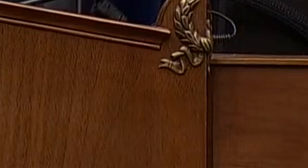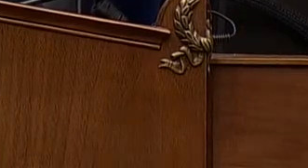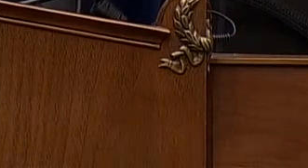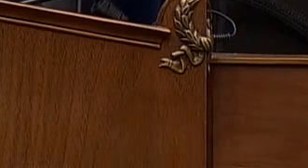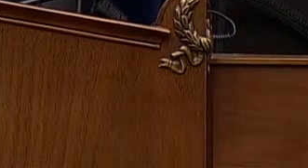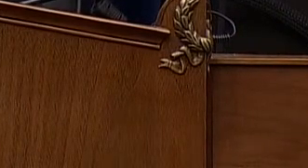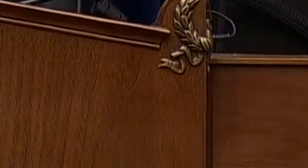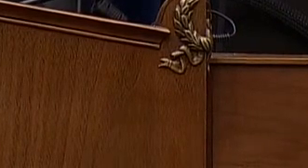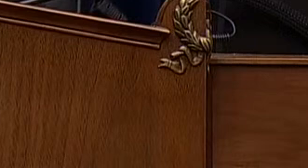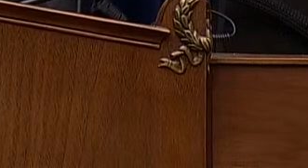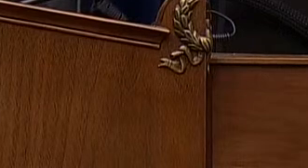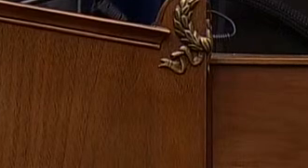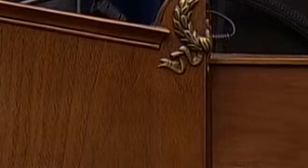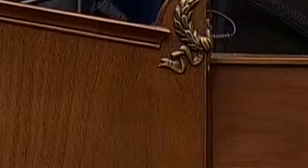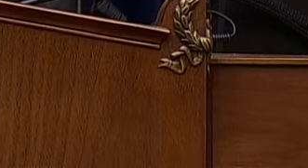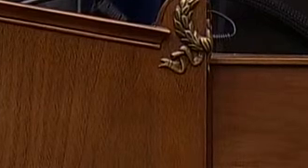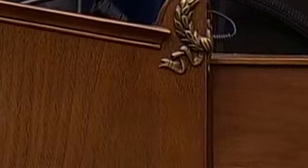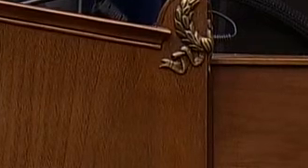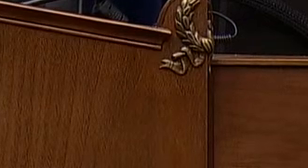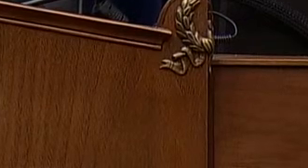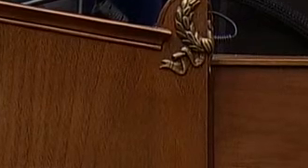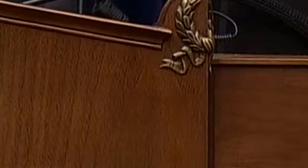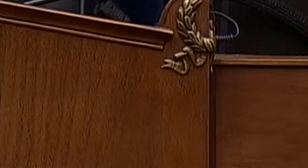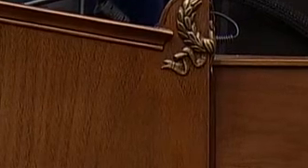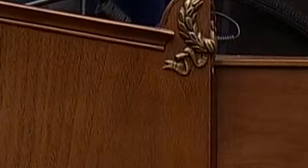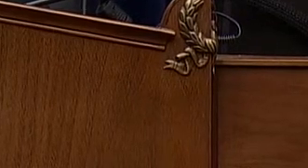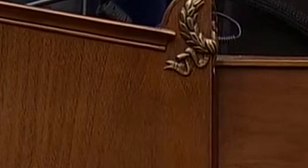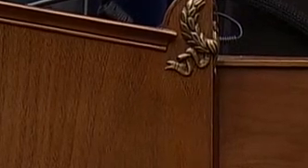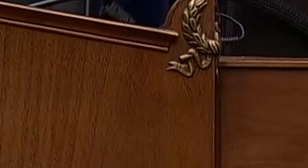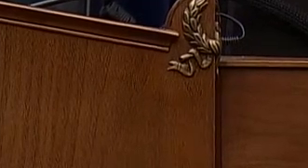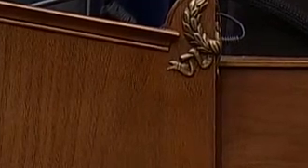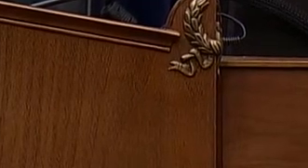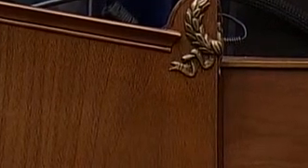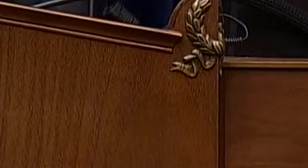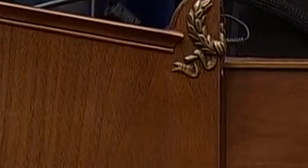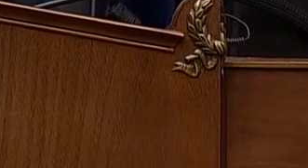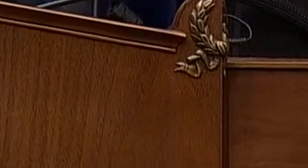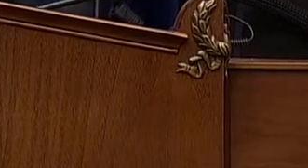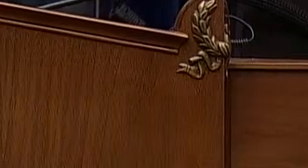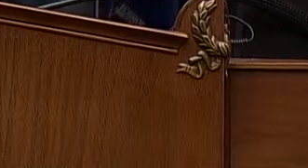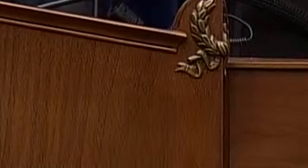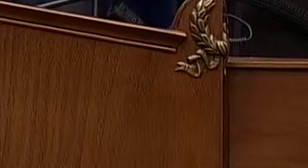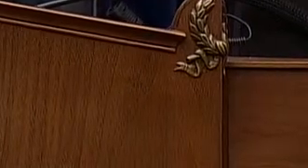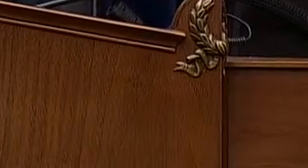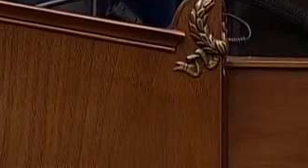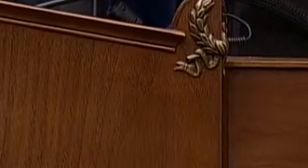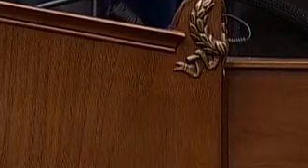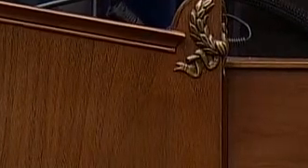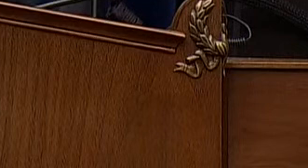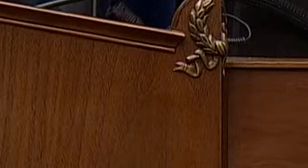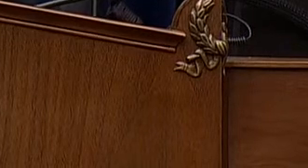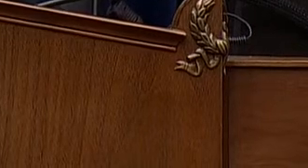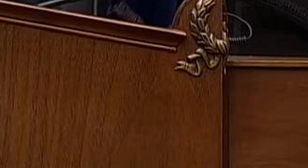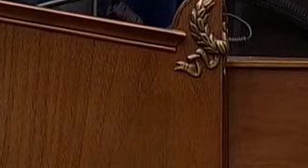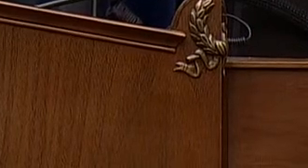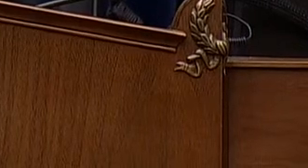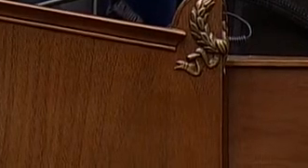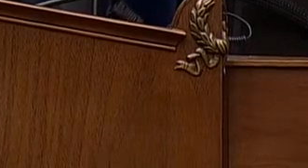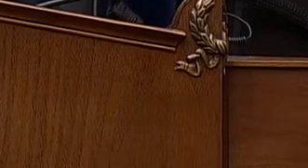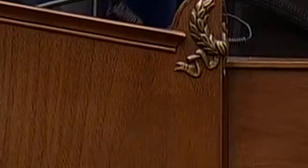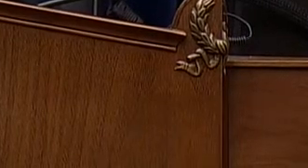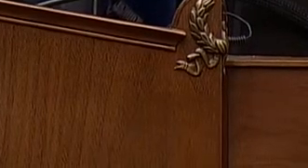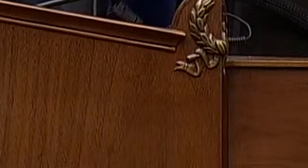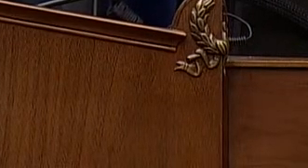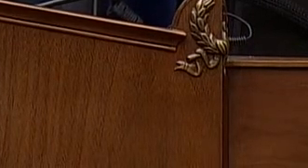statehood. But how well people run their government has nothing to do with whether they should be treated as United States citizens. The